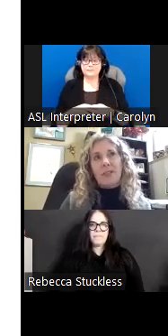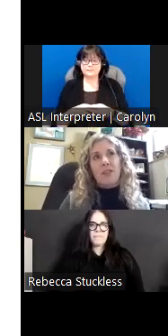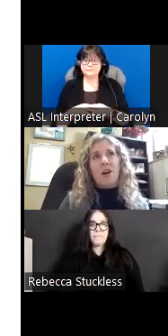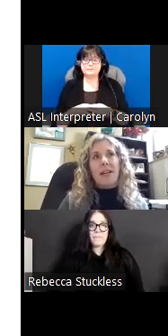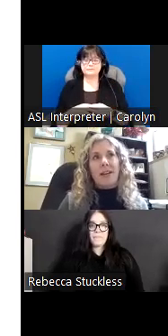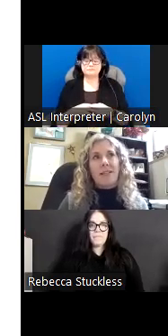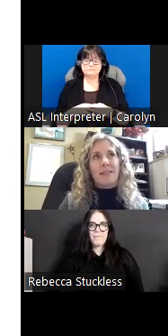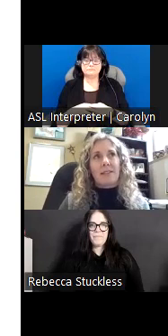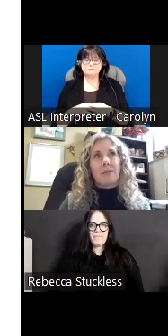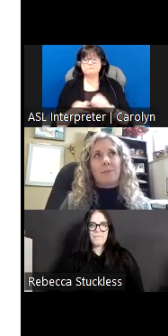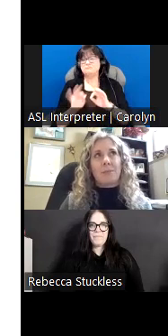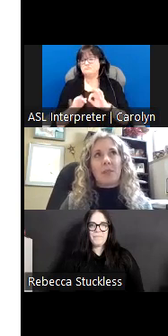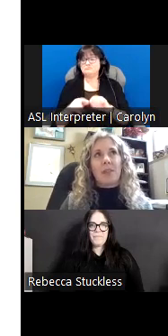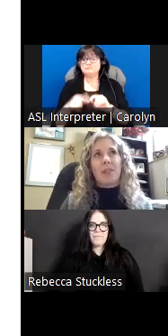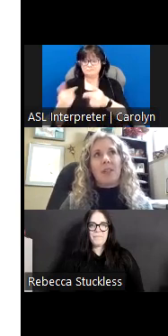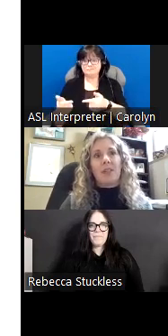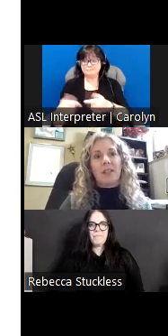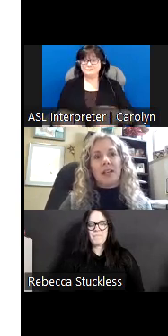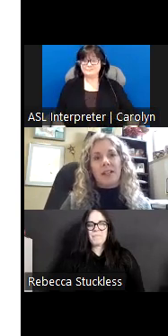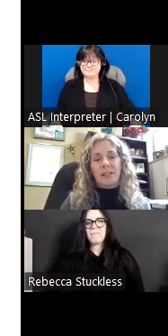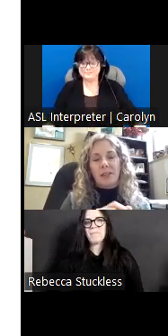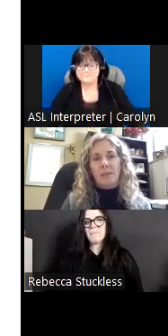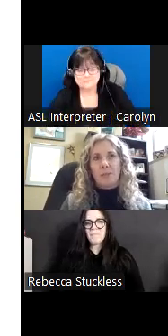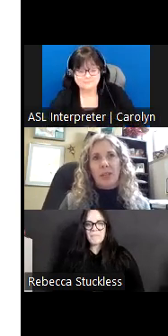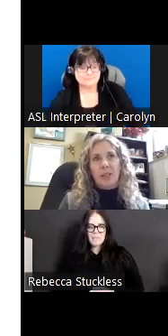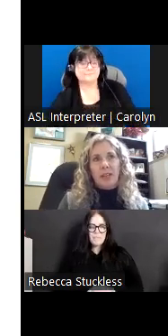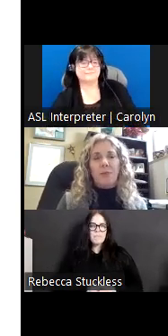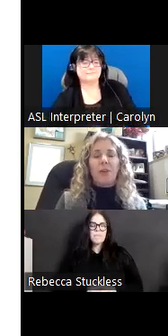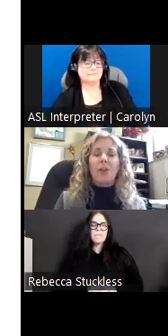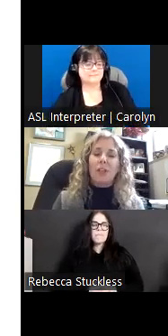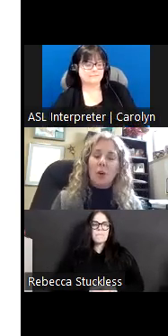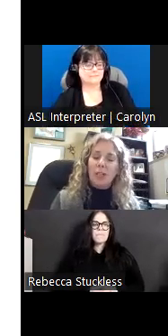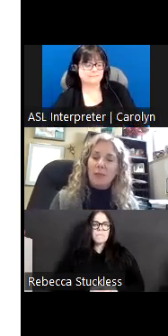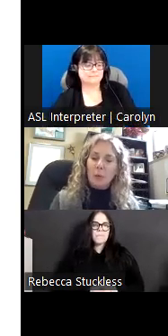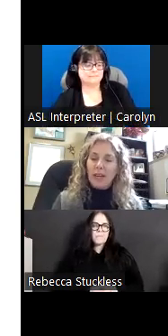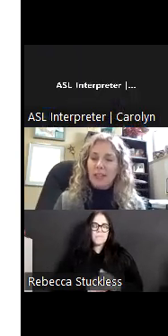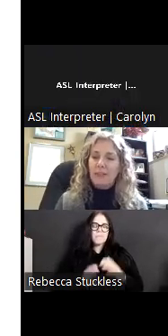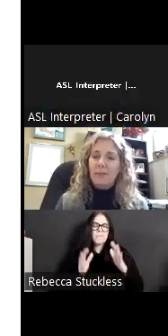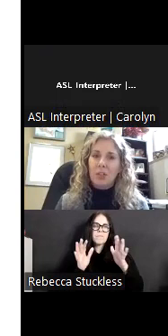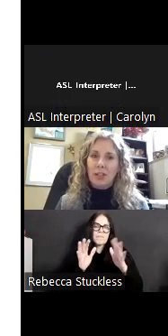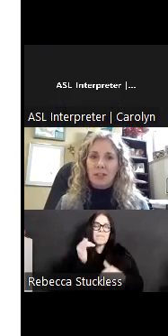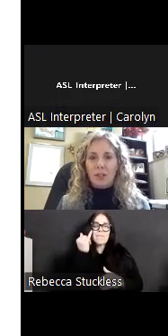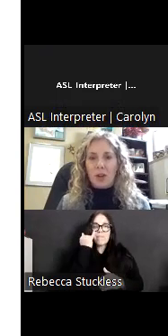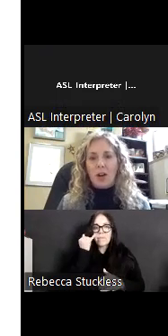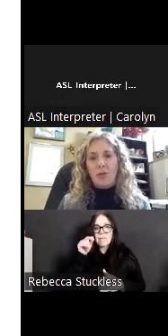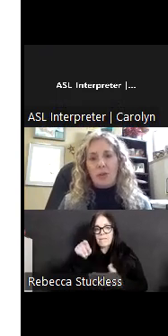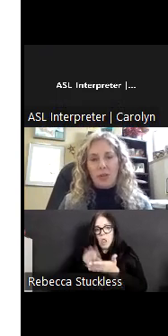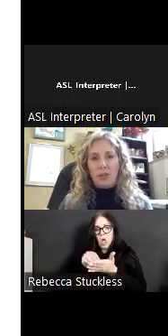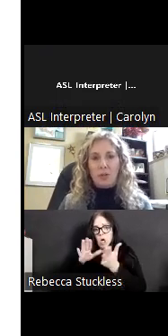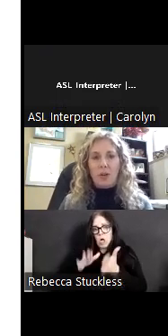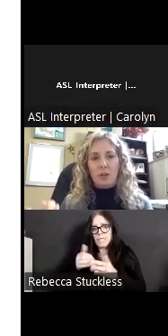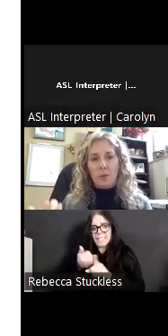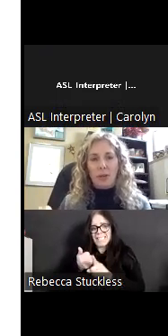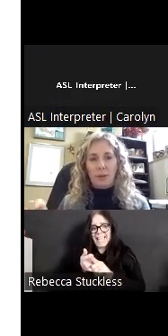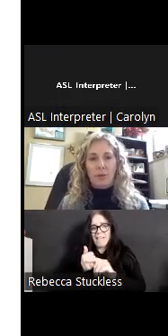So as long as the clients, if they're a low level one, chances are they're going